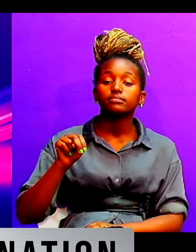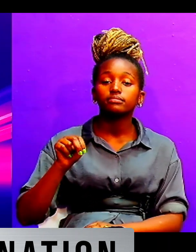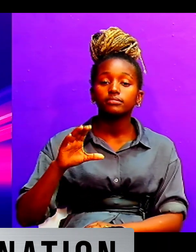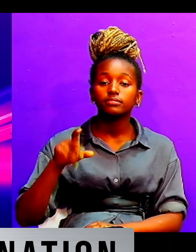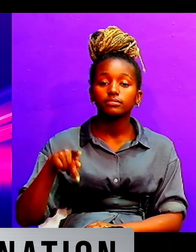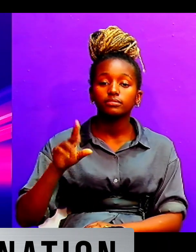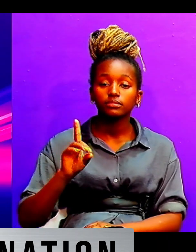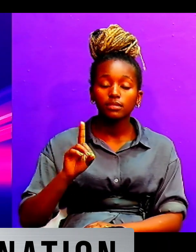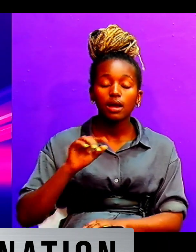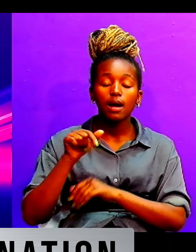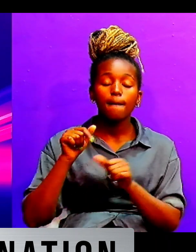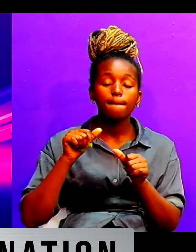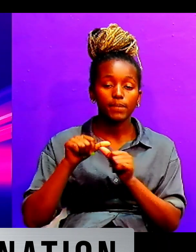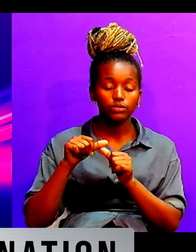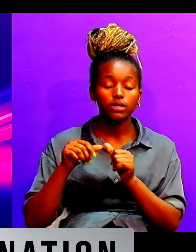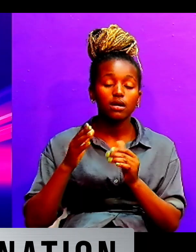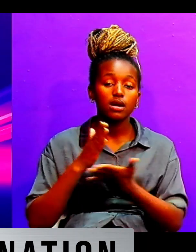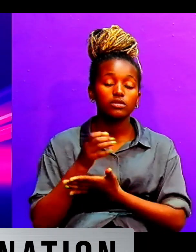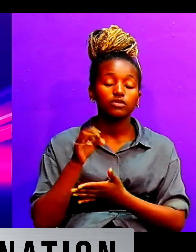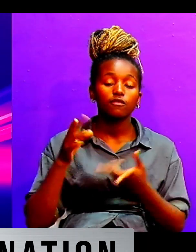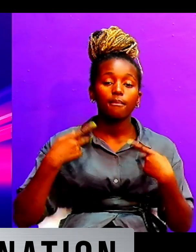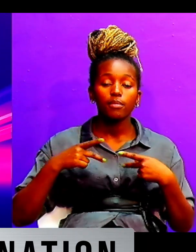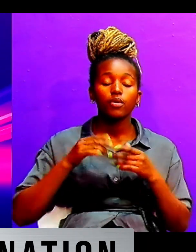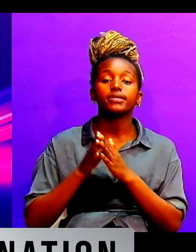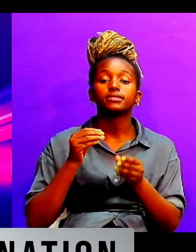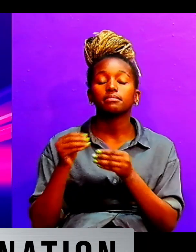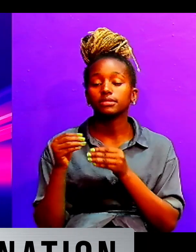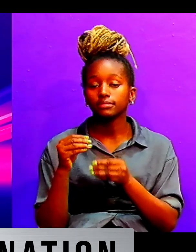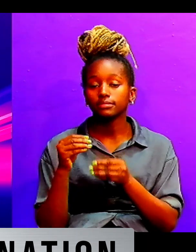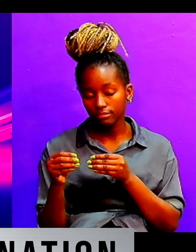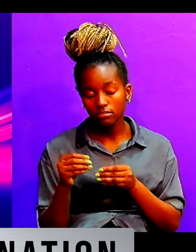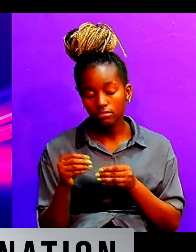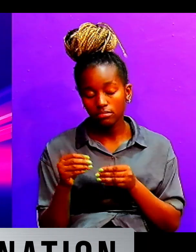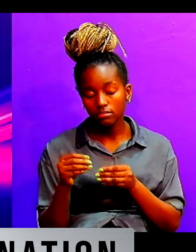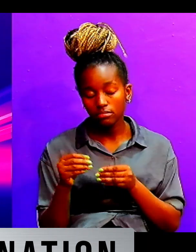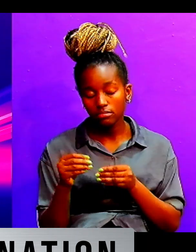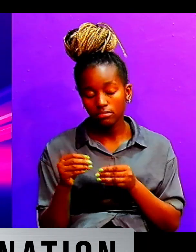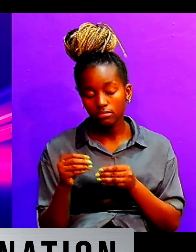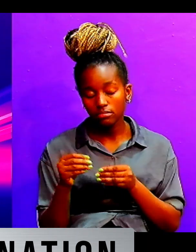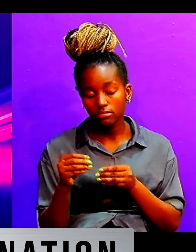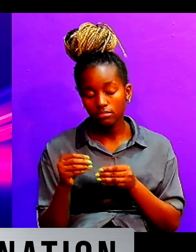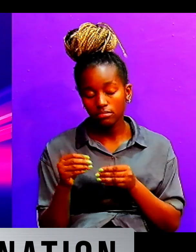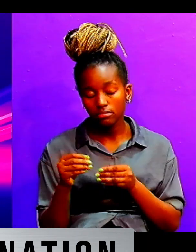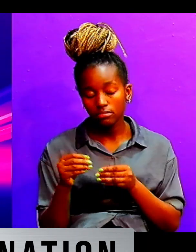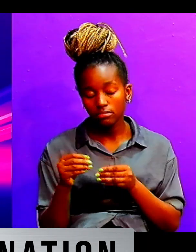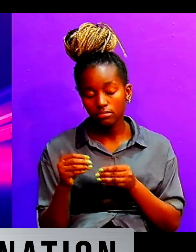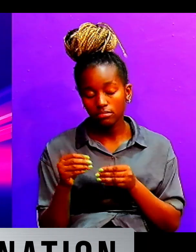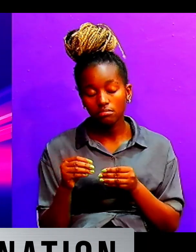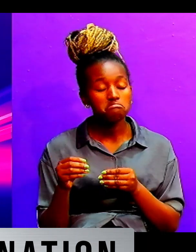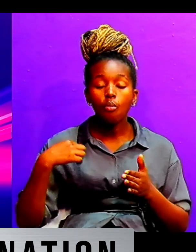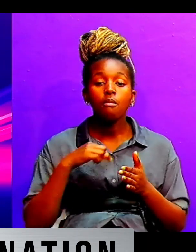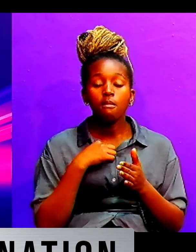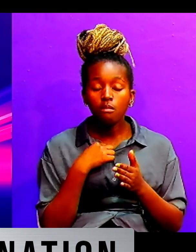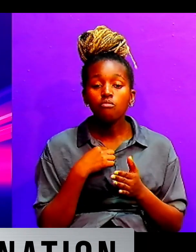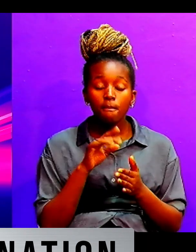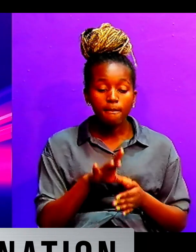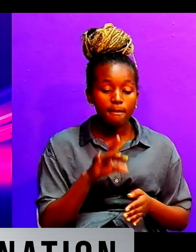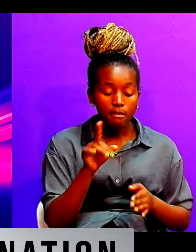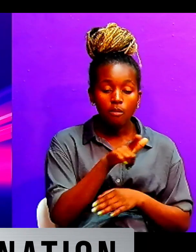Disability. So a big win for us has been that we have been able to streamline our laws, the local